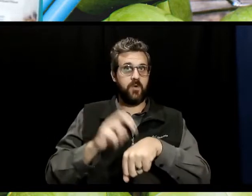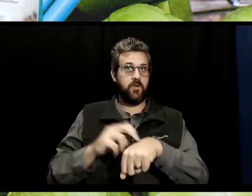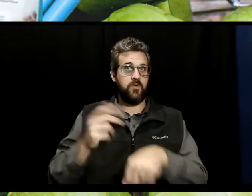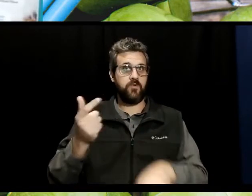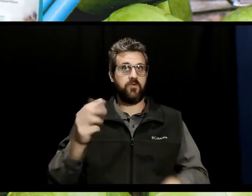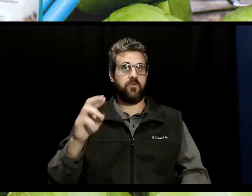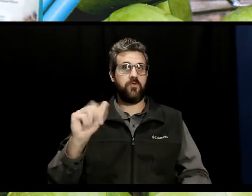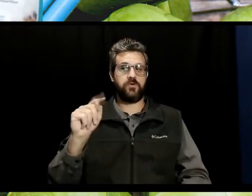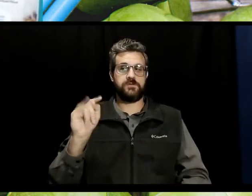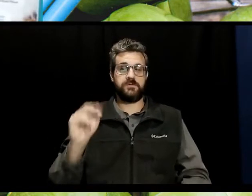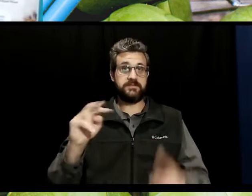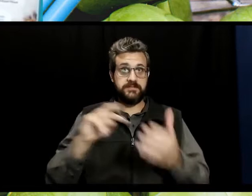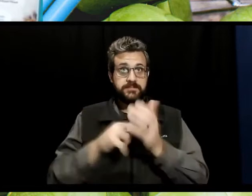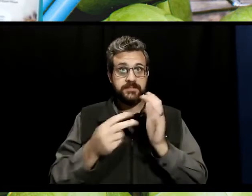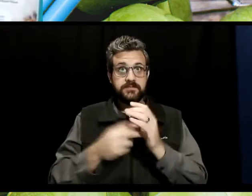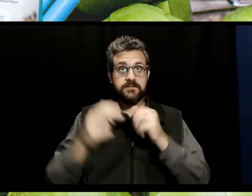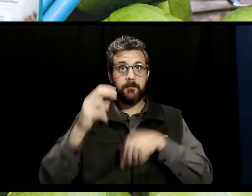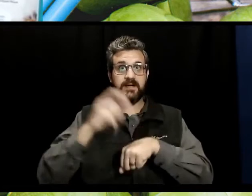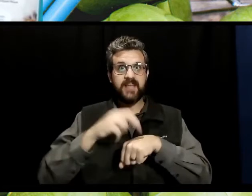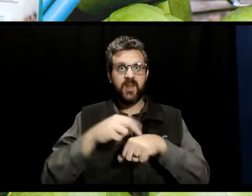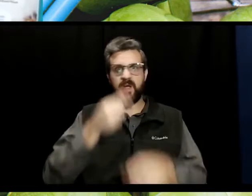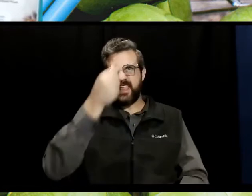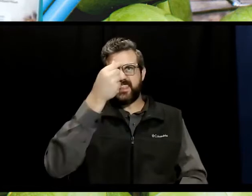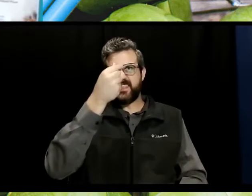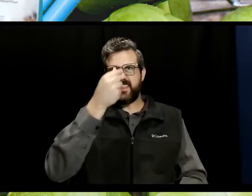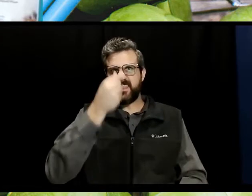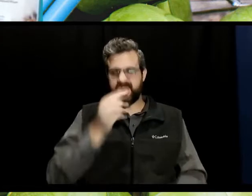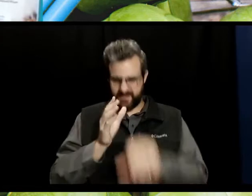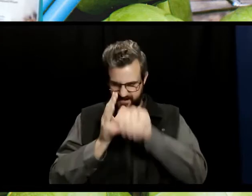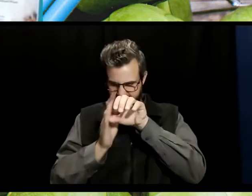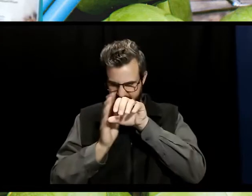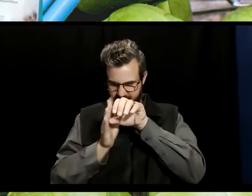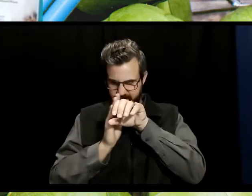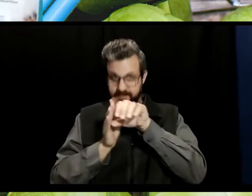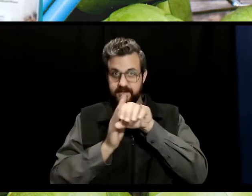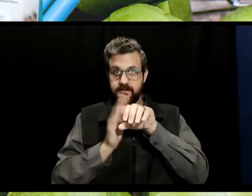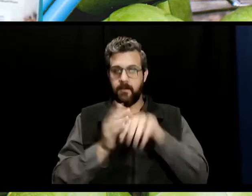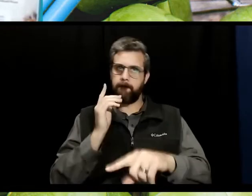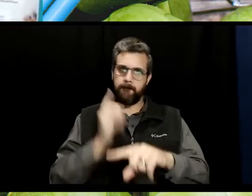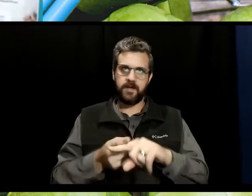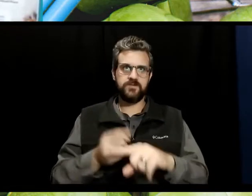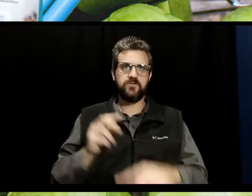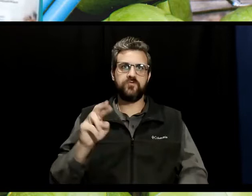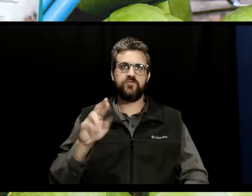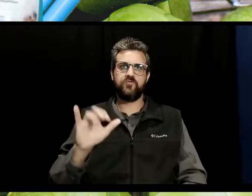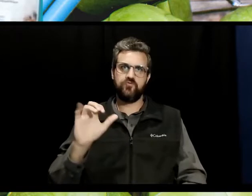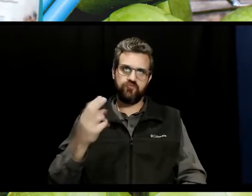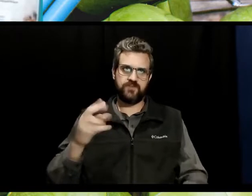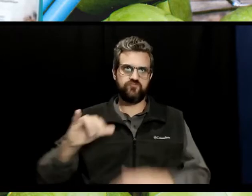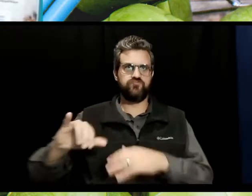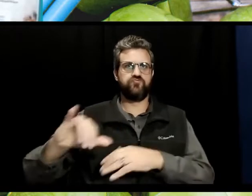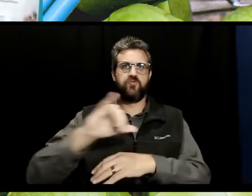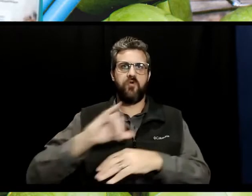we have thinly sliced potatoes in a dish and then a rich creamy sauce on top. So today we are actually